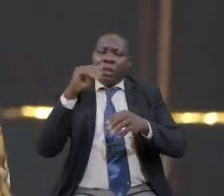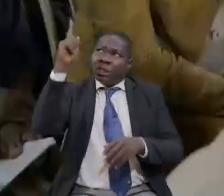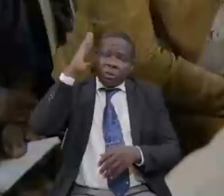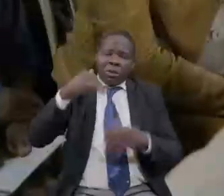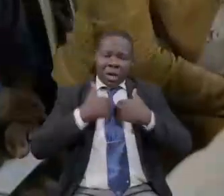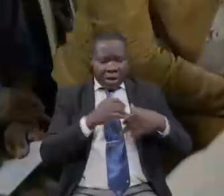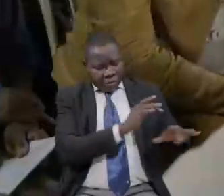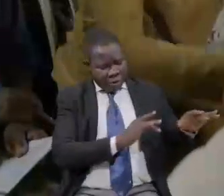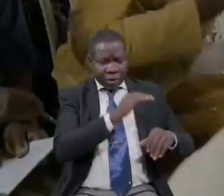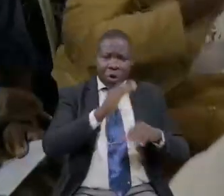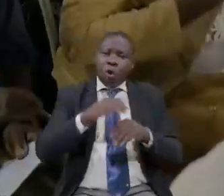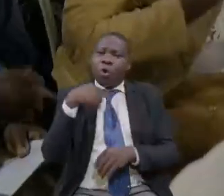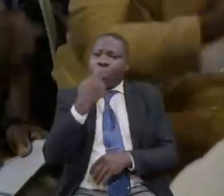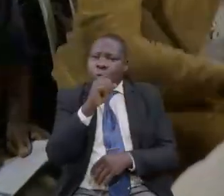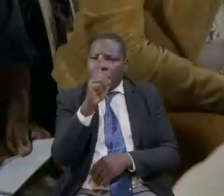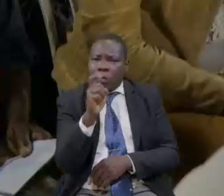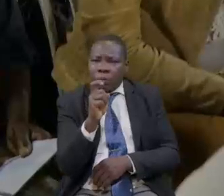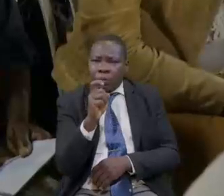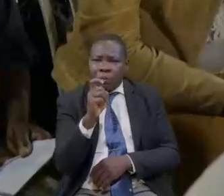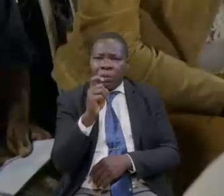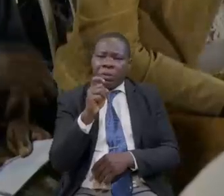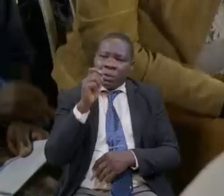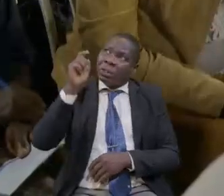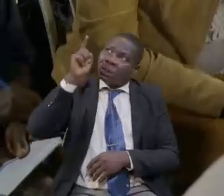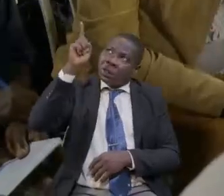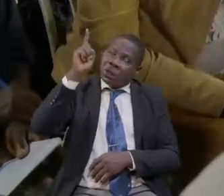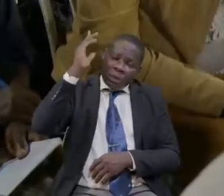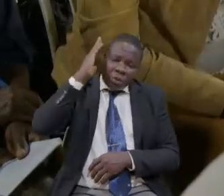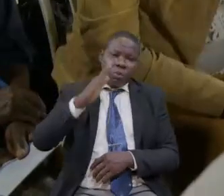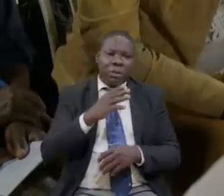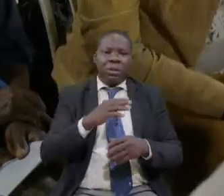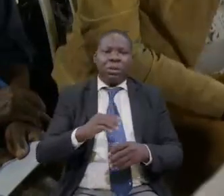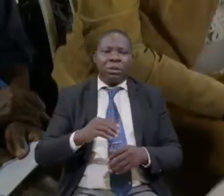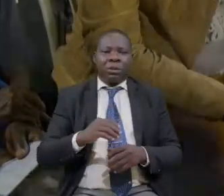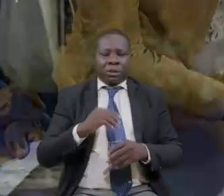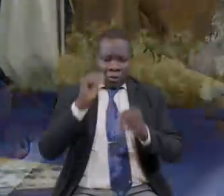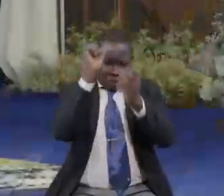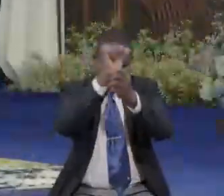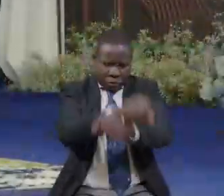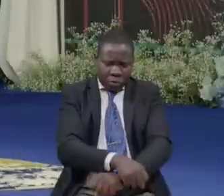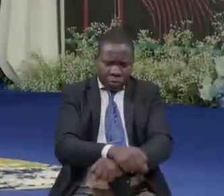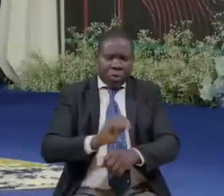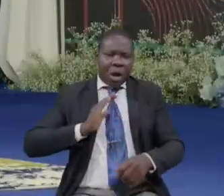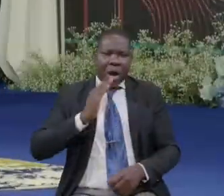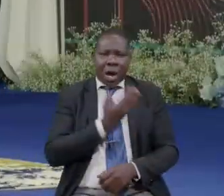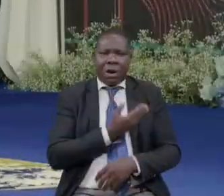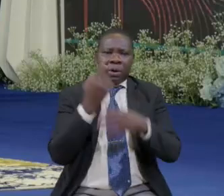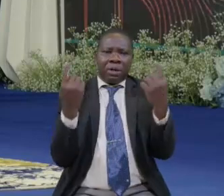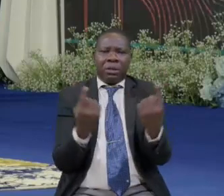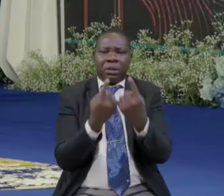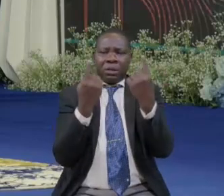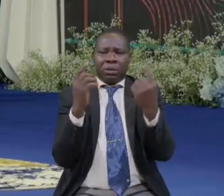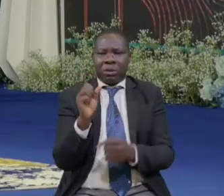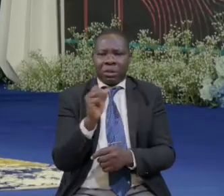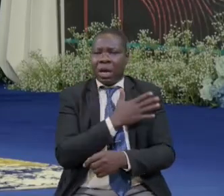who? He will subdue our iniquities, and thou wilt